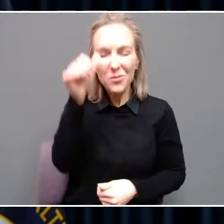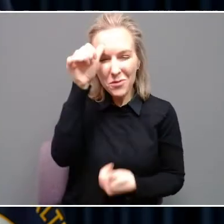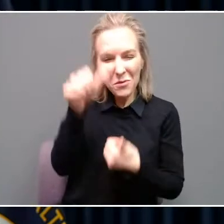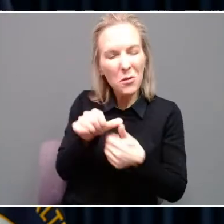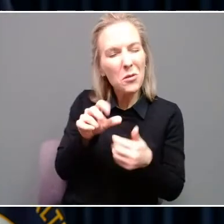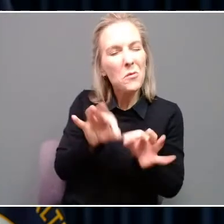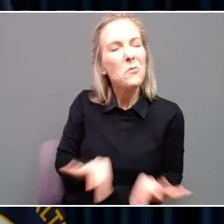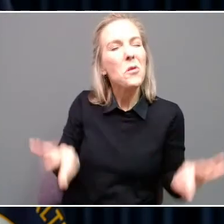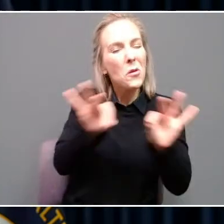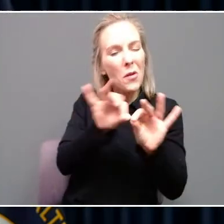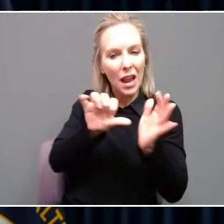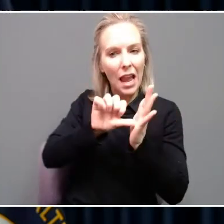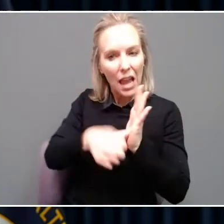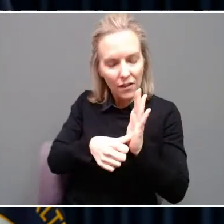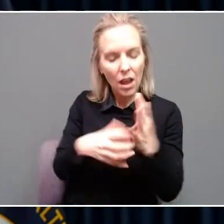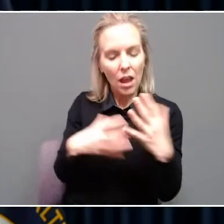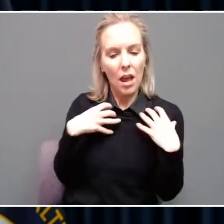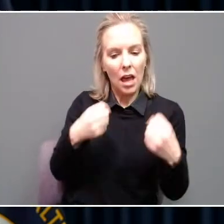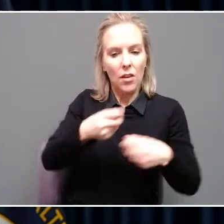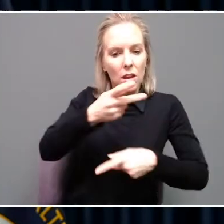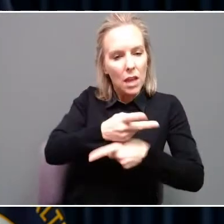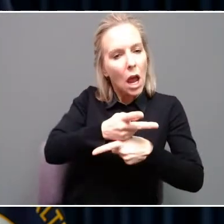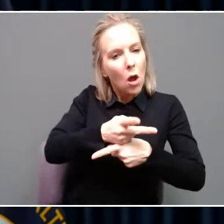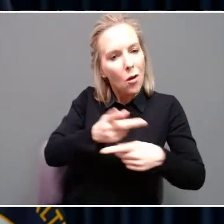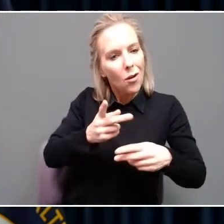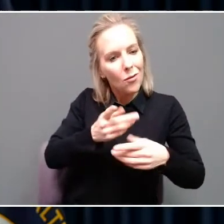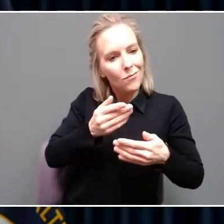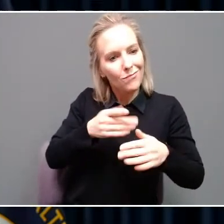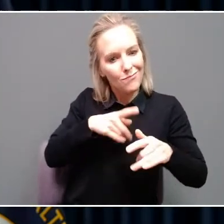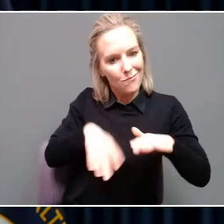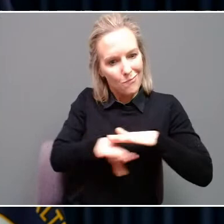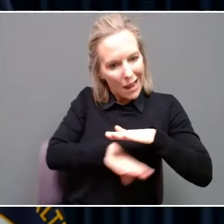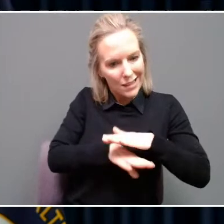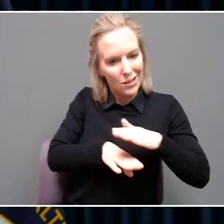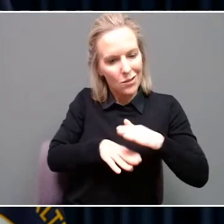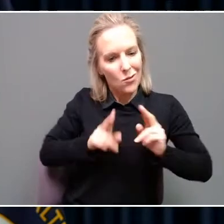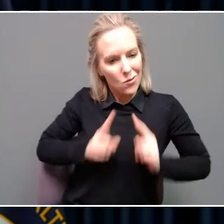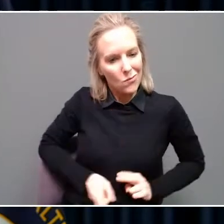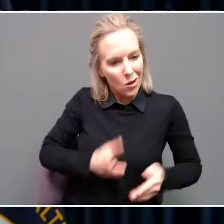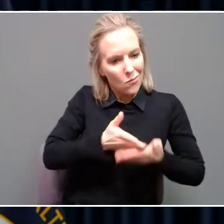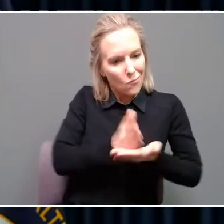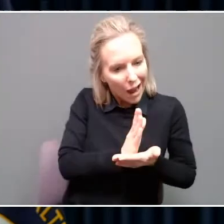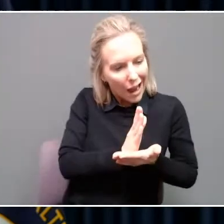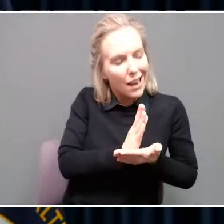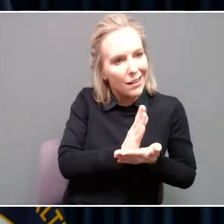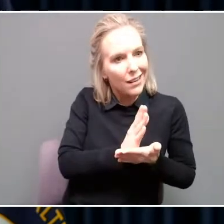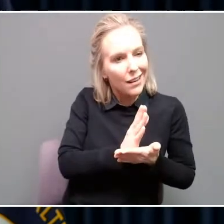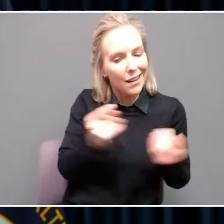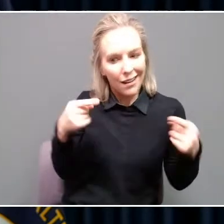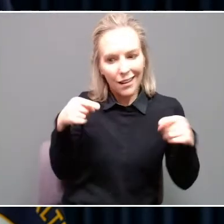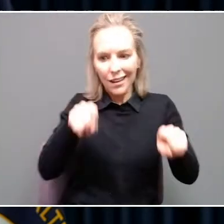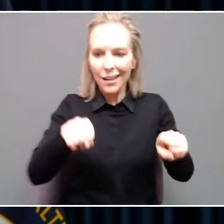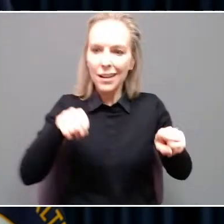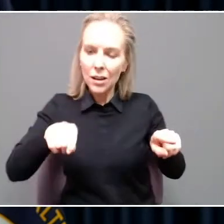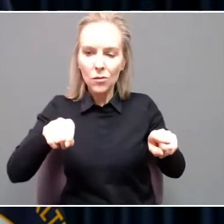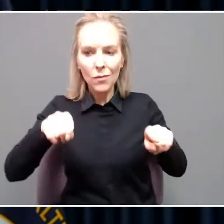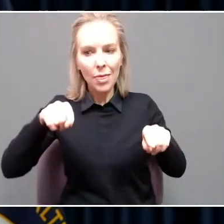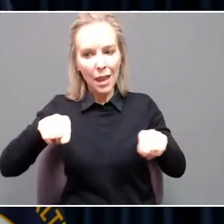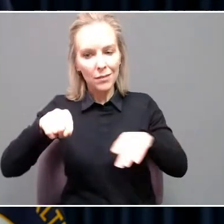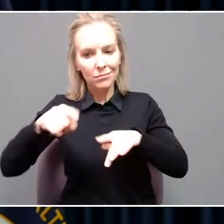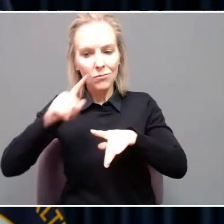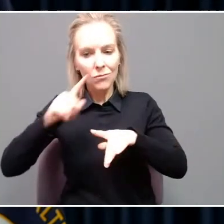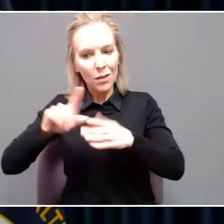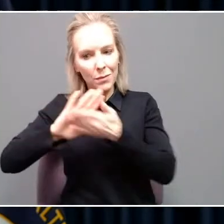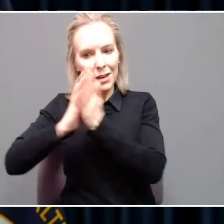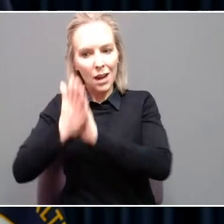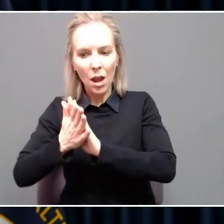while healthcare is a basic human right, it's also a basic building block of our economy. The expansion of U of